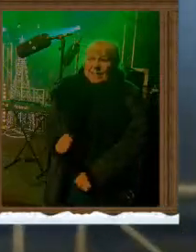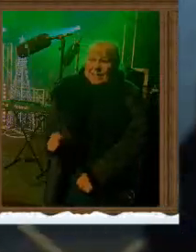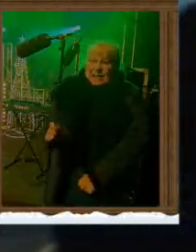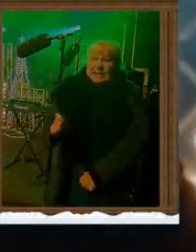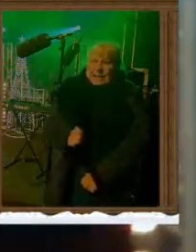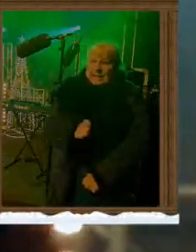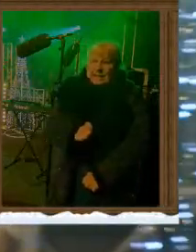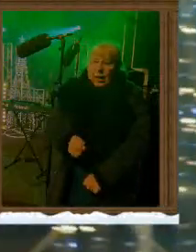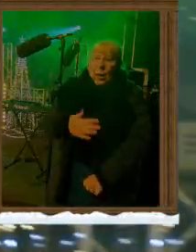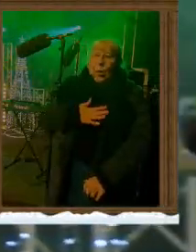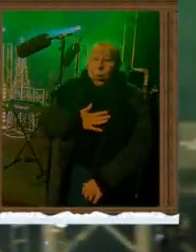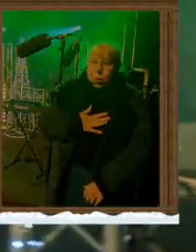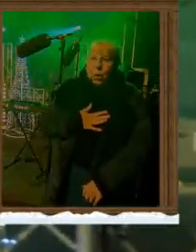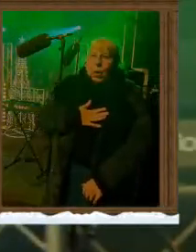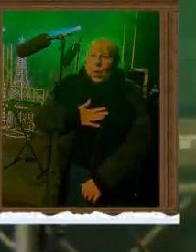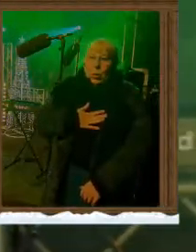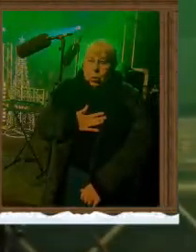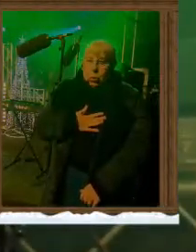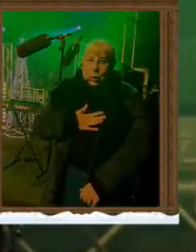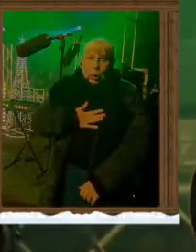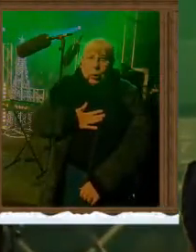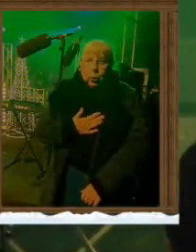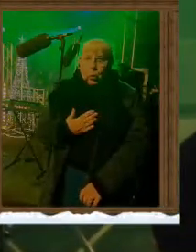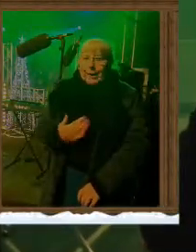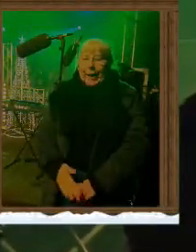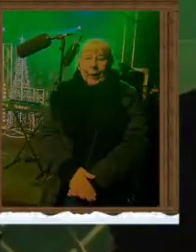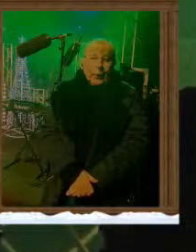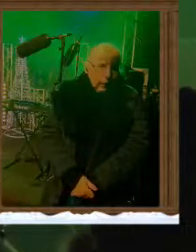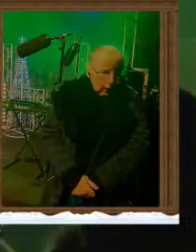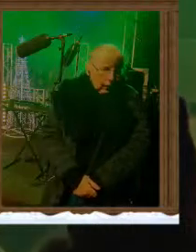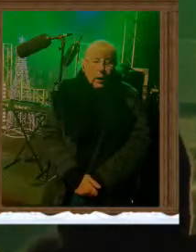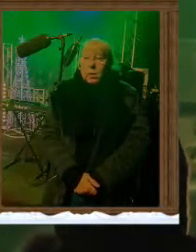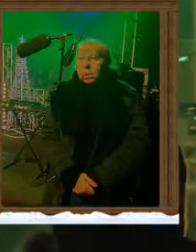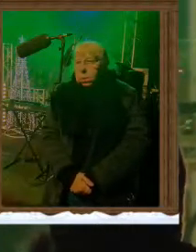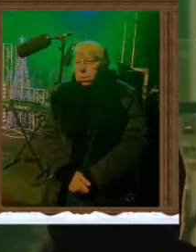Oh, I'm a bit out of breath, though. Ooh.